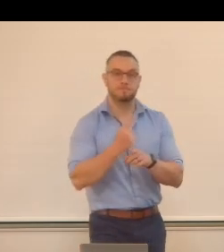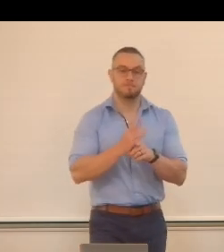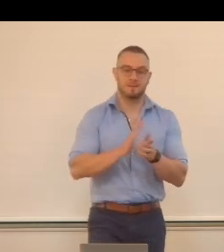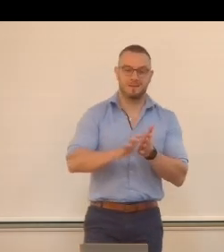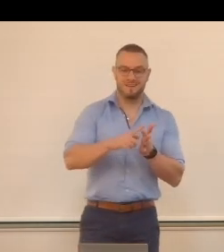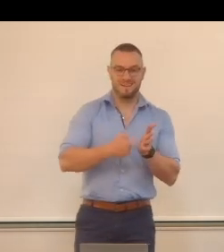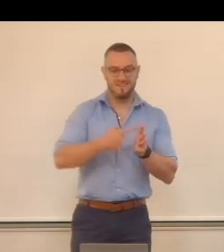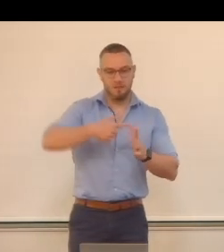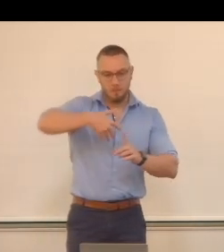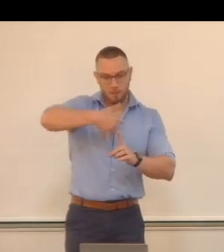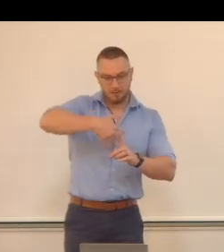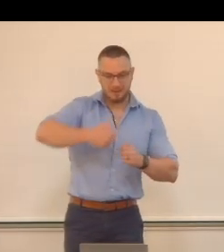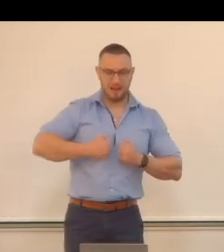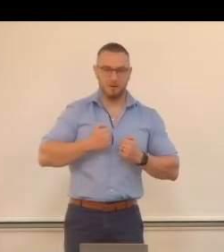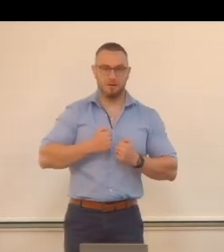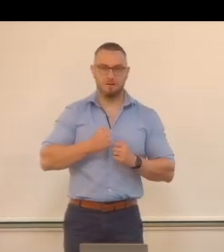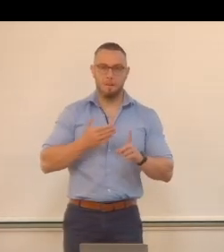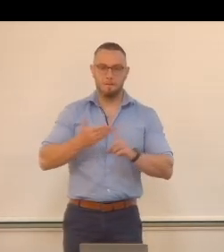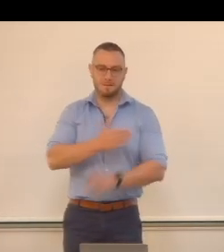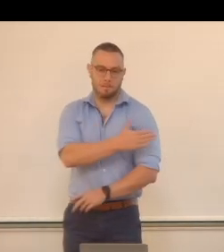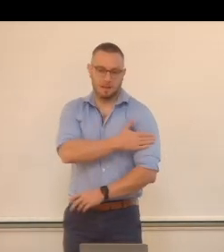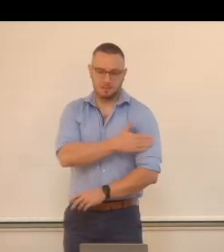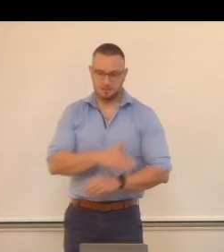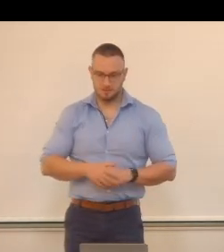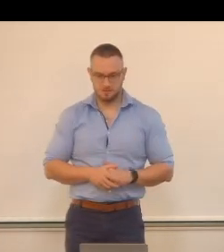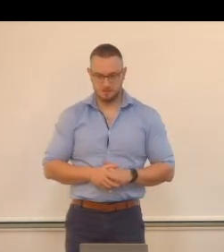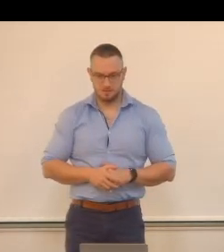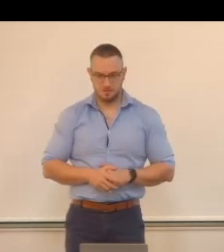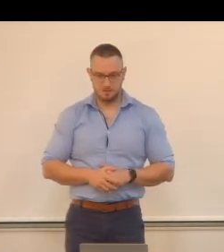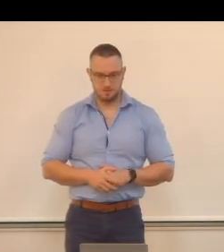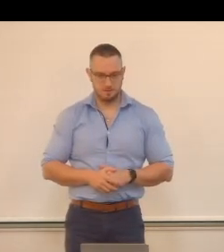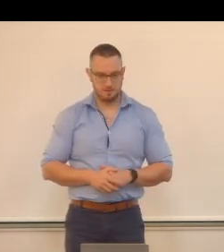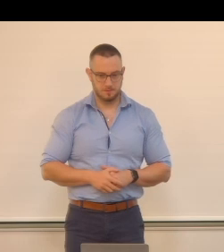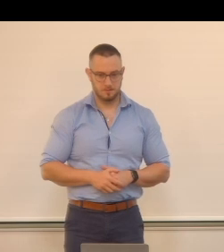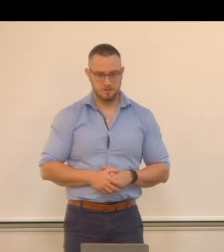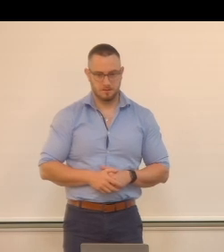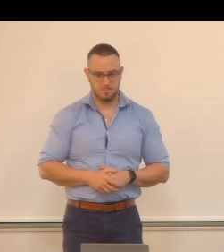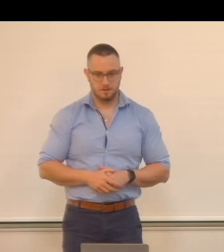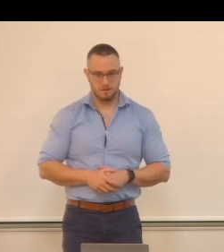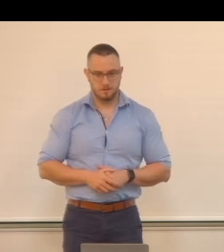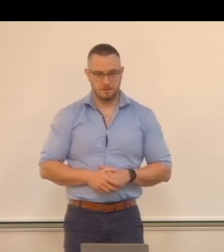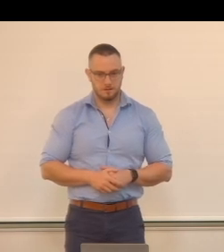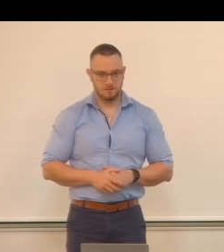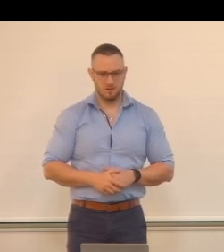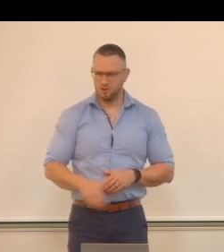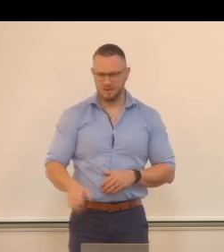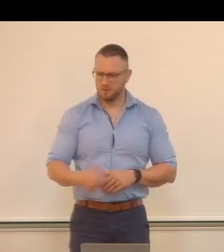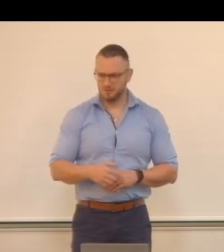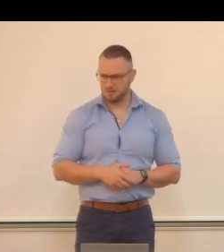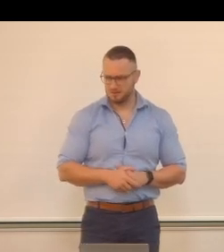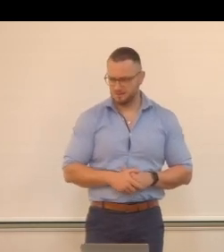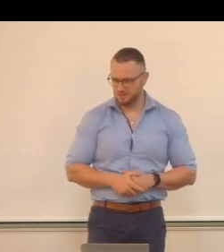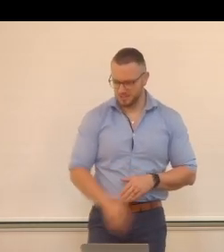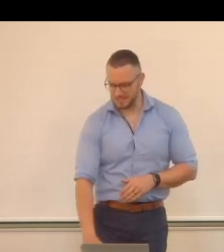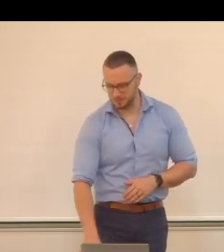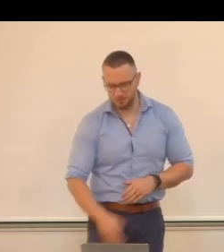background is part of our mission patch, just to so you know what you're looking at. So there's a lot more information out on the internet about